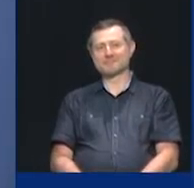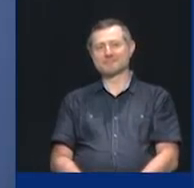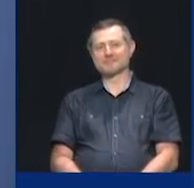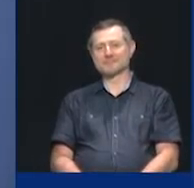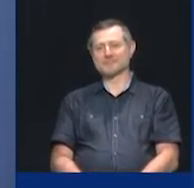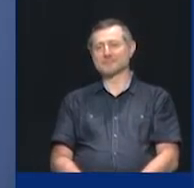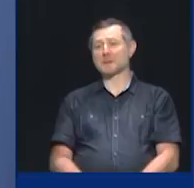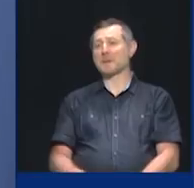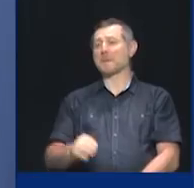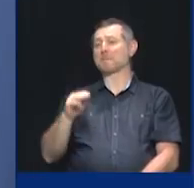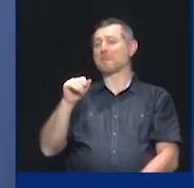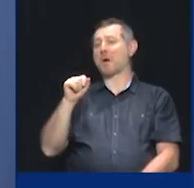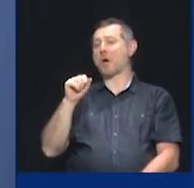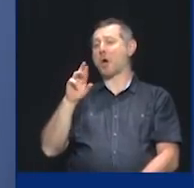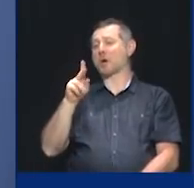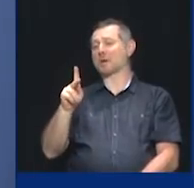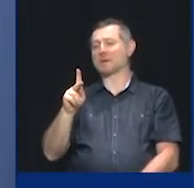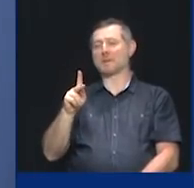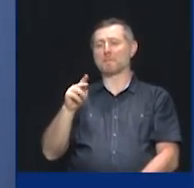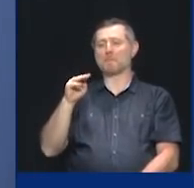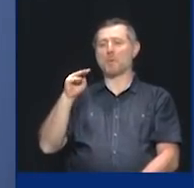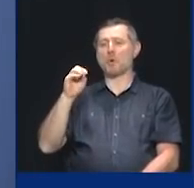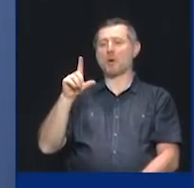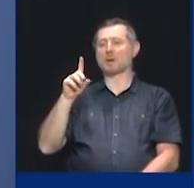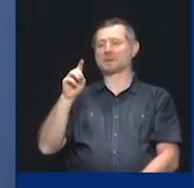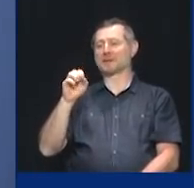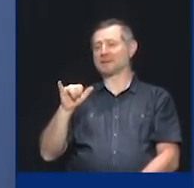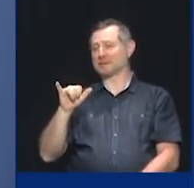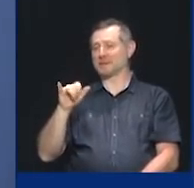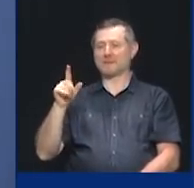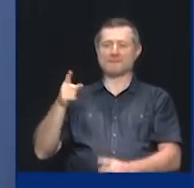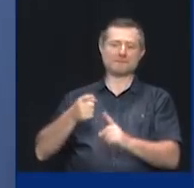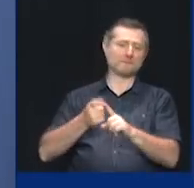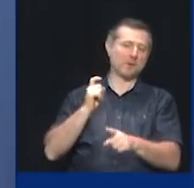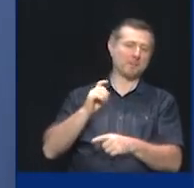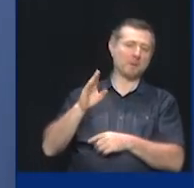Mark Morial from the Urban League, pleasure to be with you, Mark.